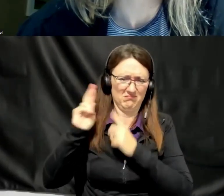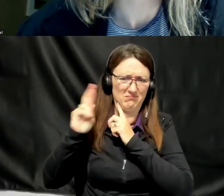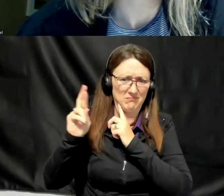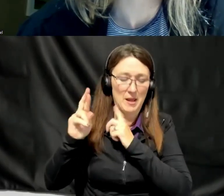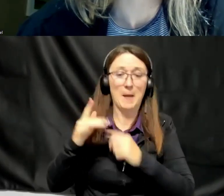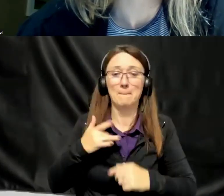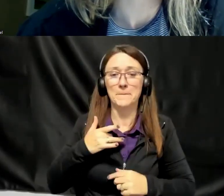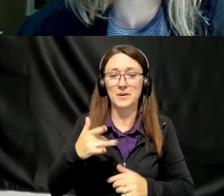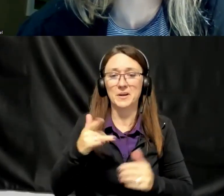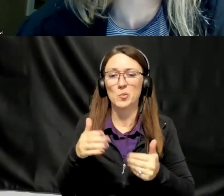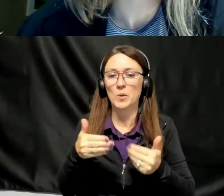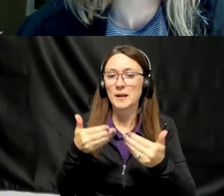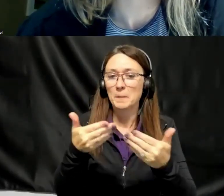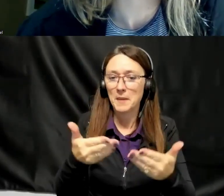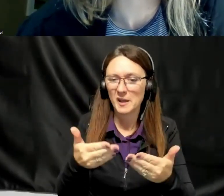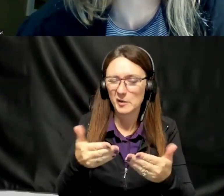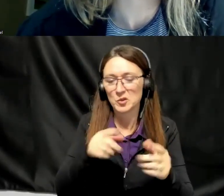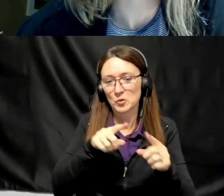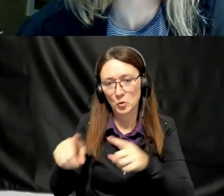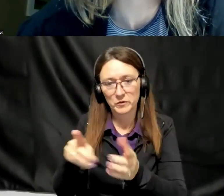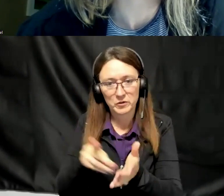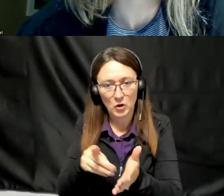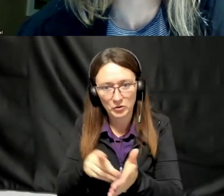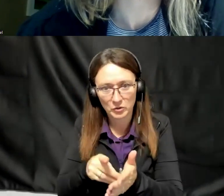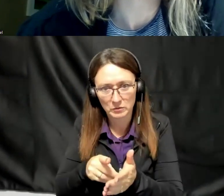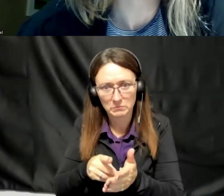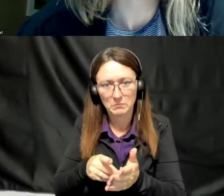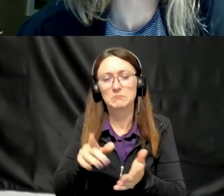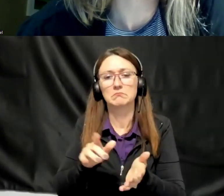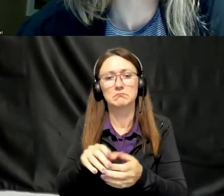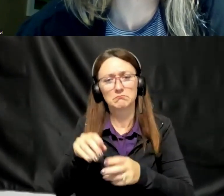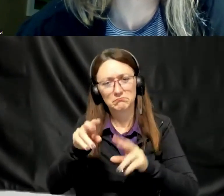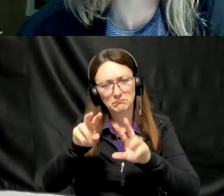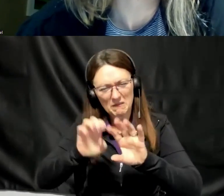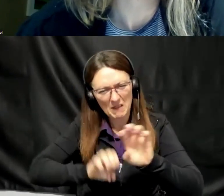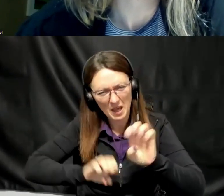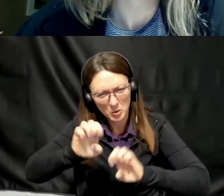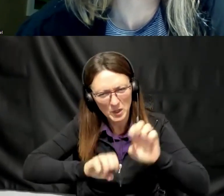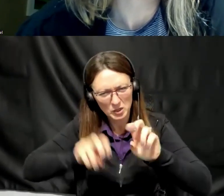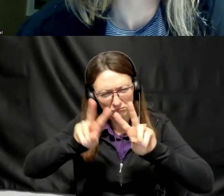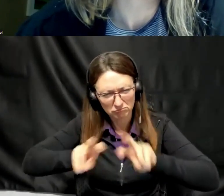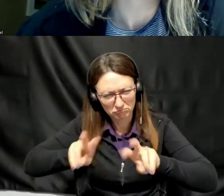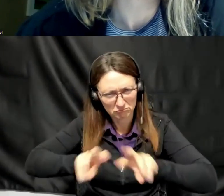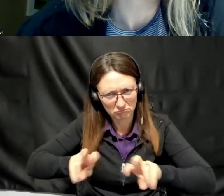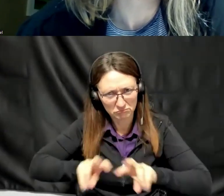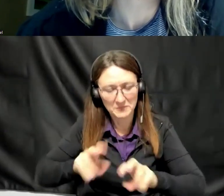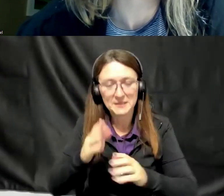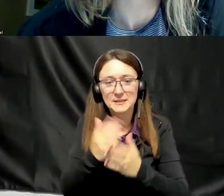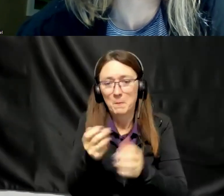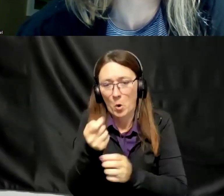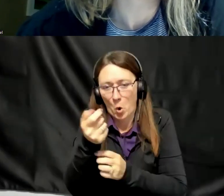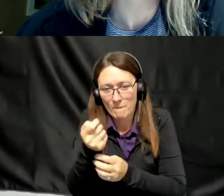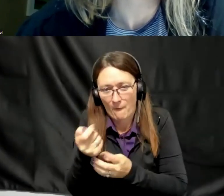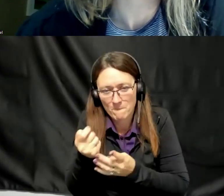recommend some type of medical evaluation just to rule out any of those types of issues.